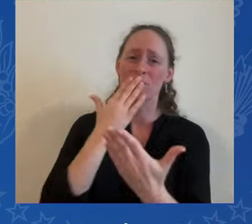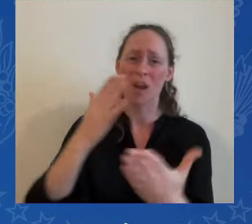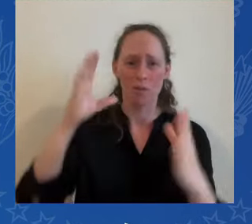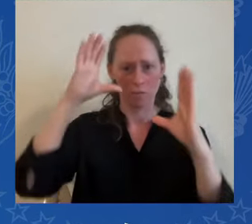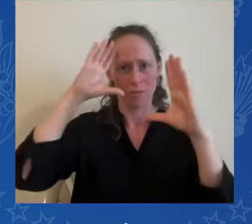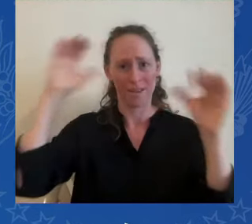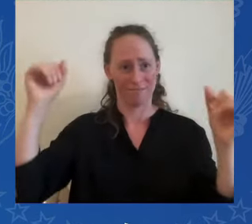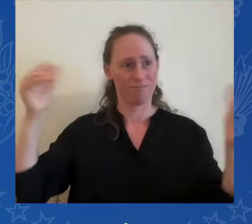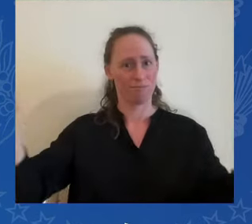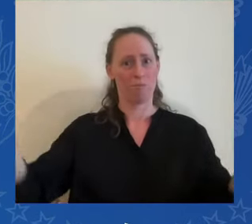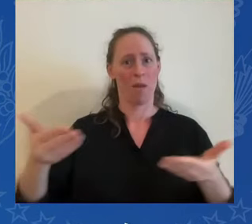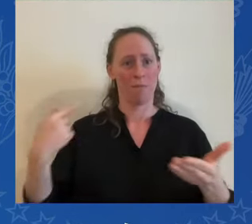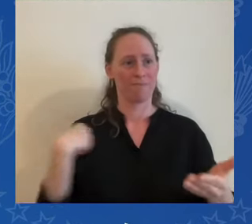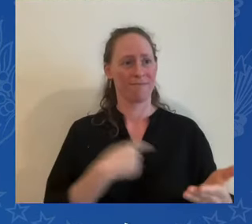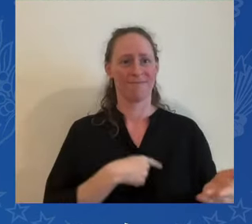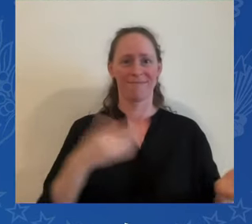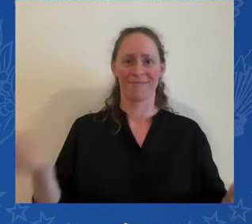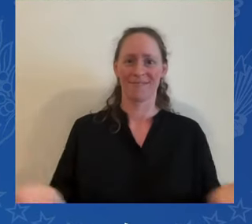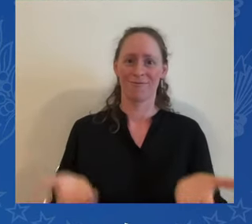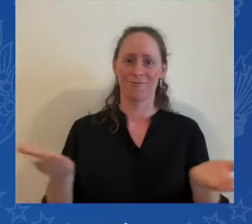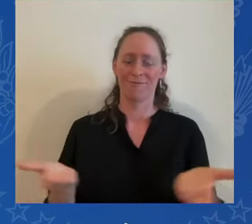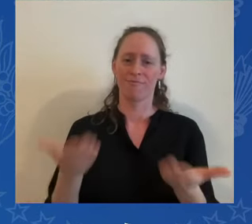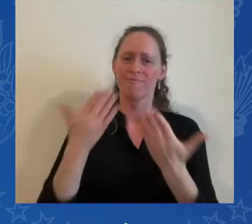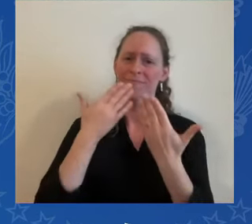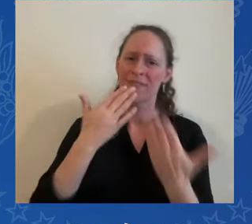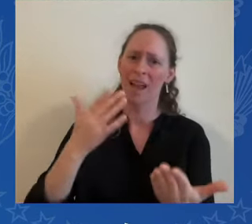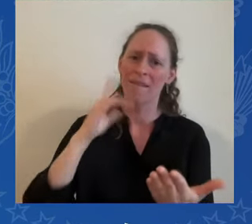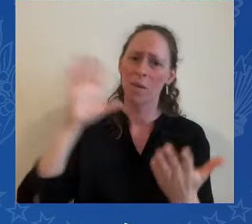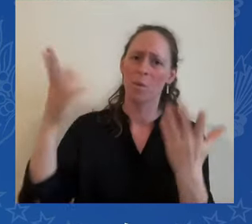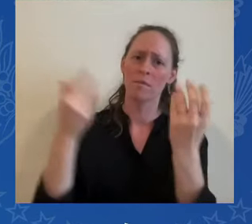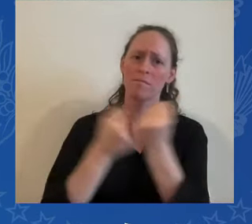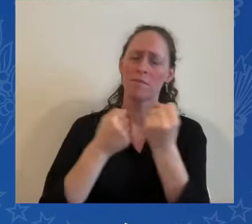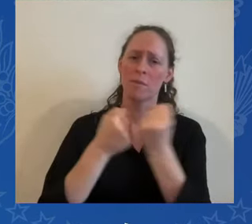extraordinary heroes who keep our communities safe.